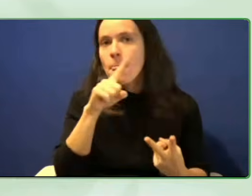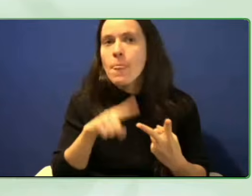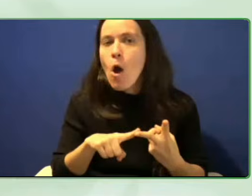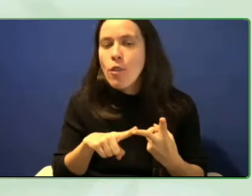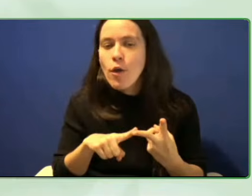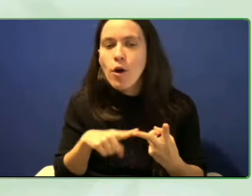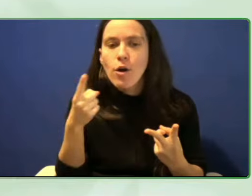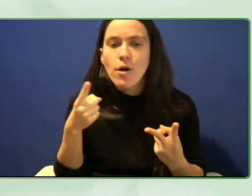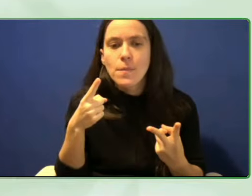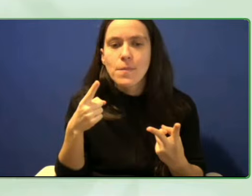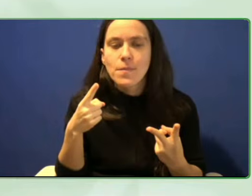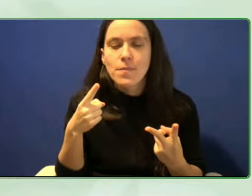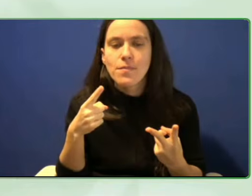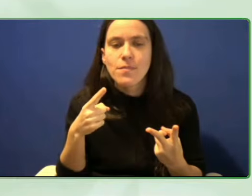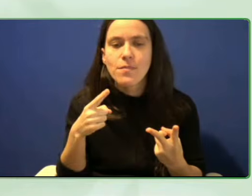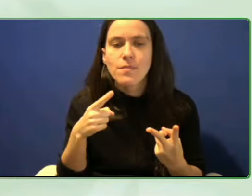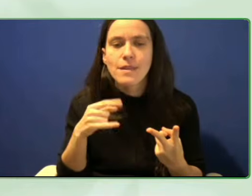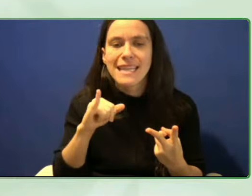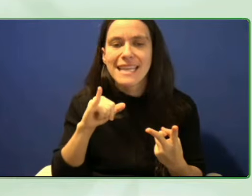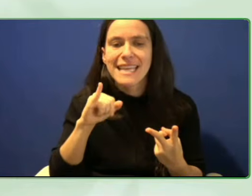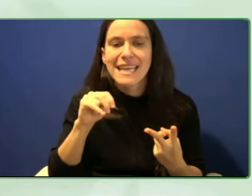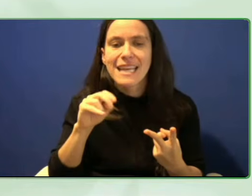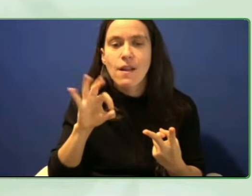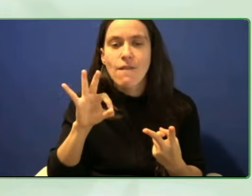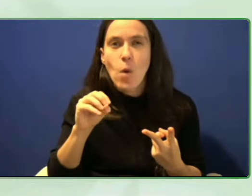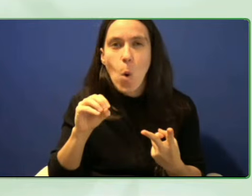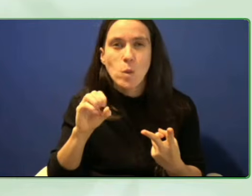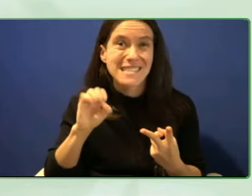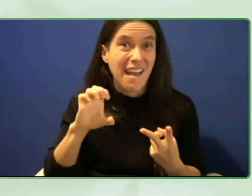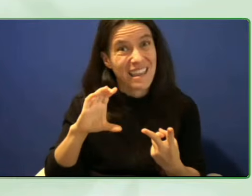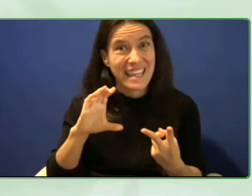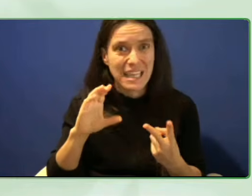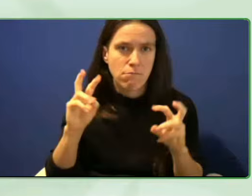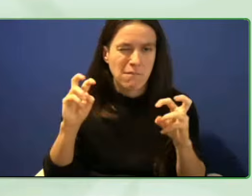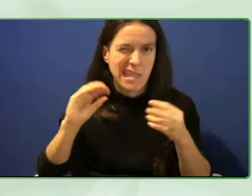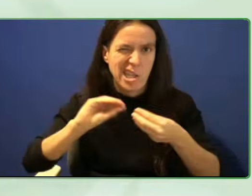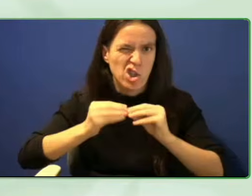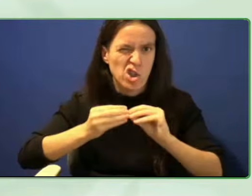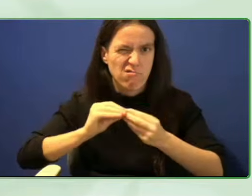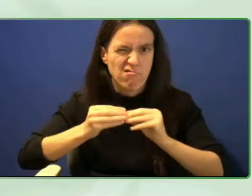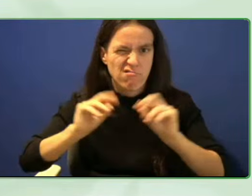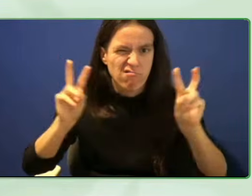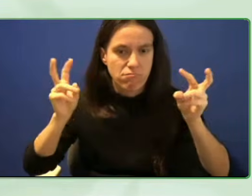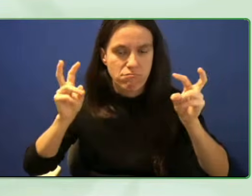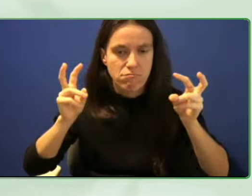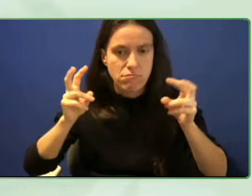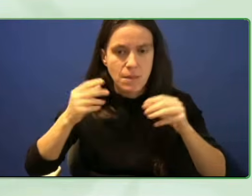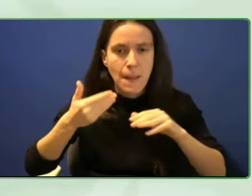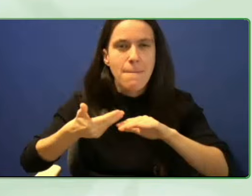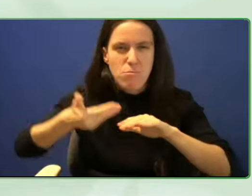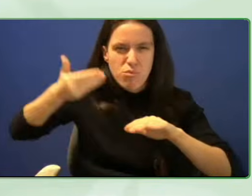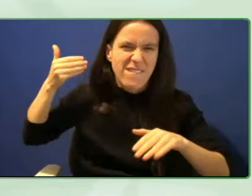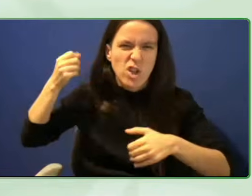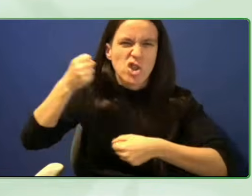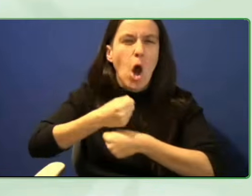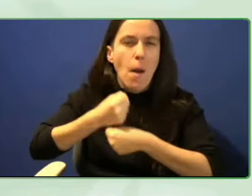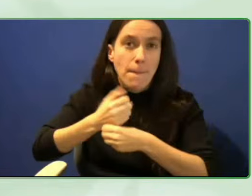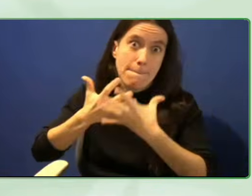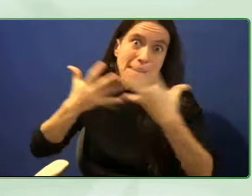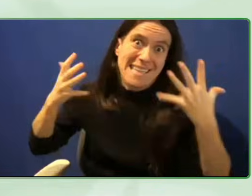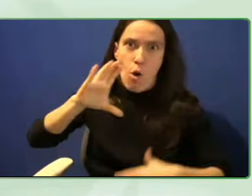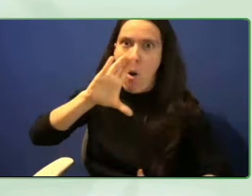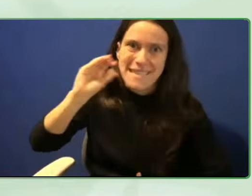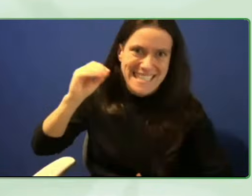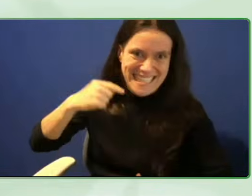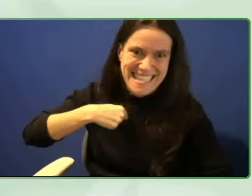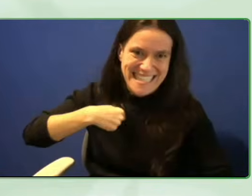InfoSec issues. So my previous job was in a big corporate, and so some of